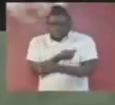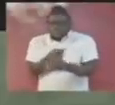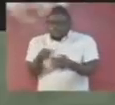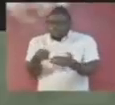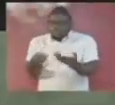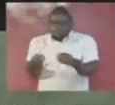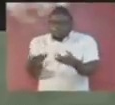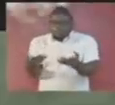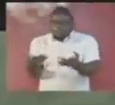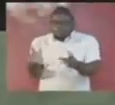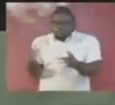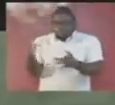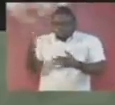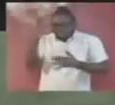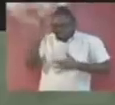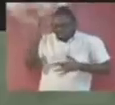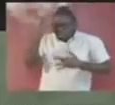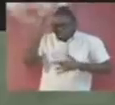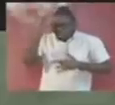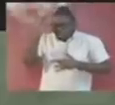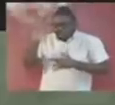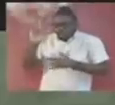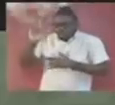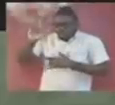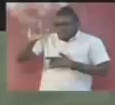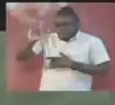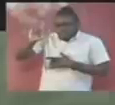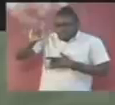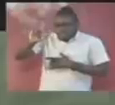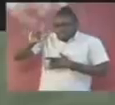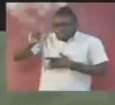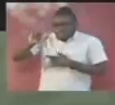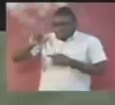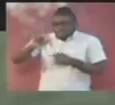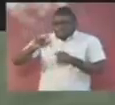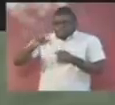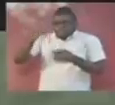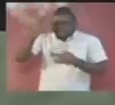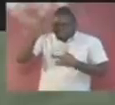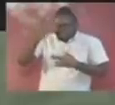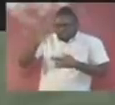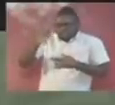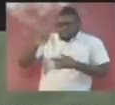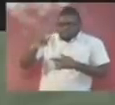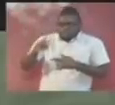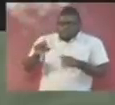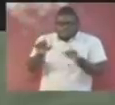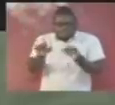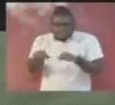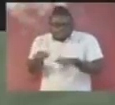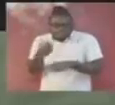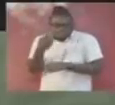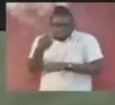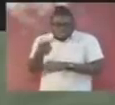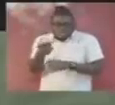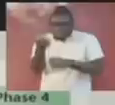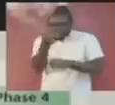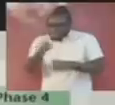be noted that any vaccine component may cause an AEFI. Next slide.